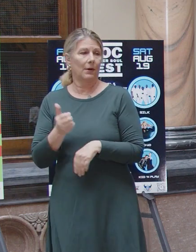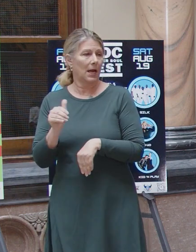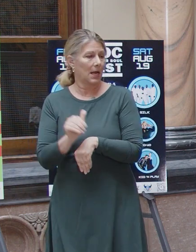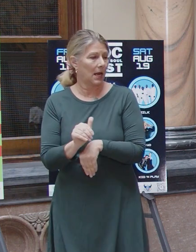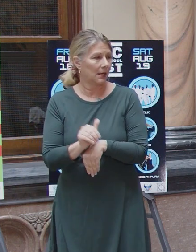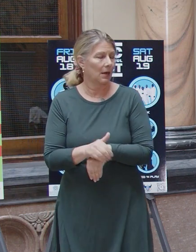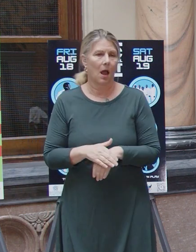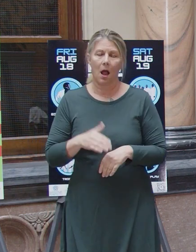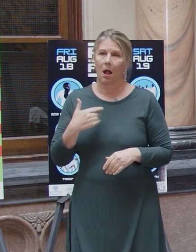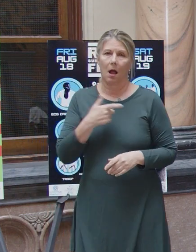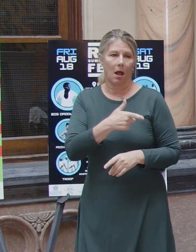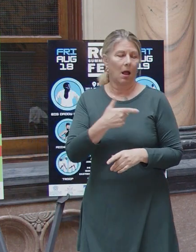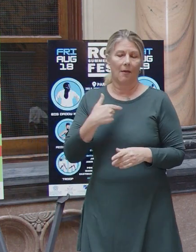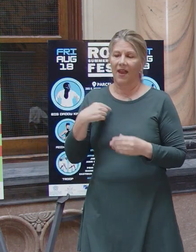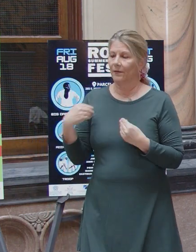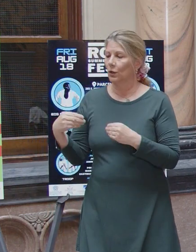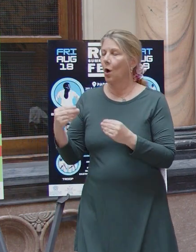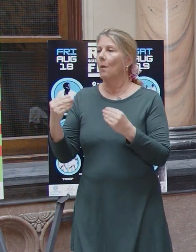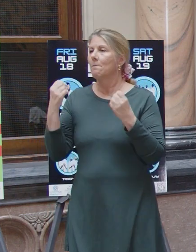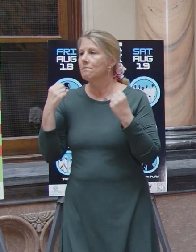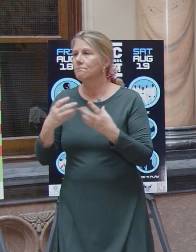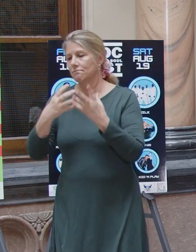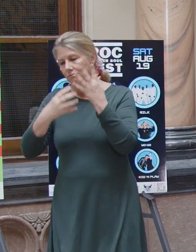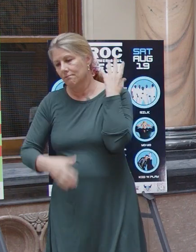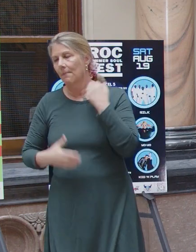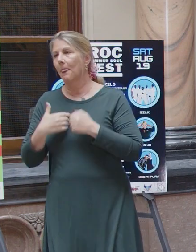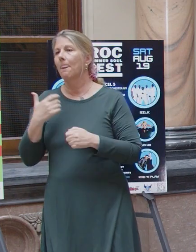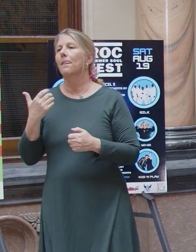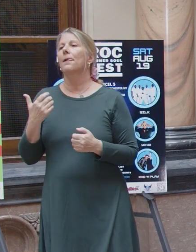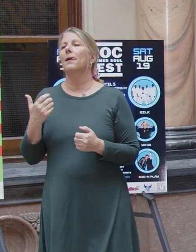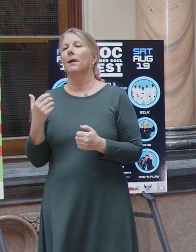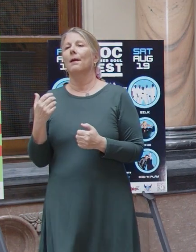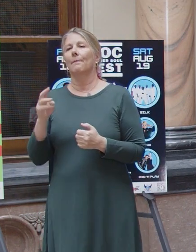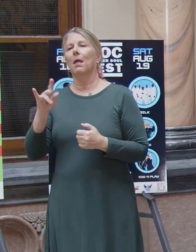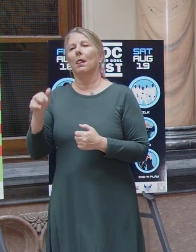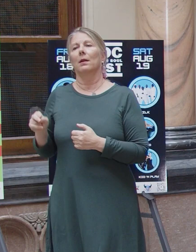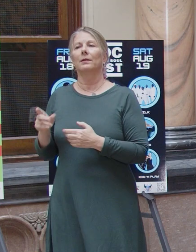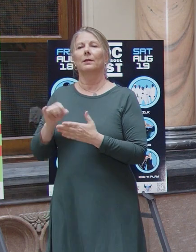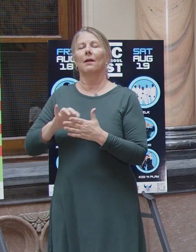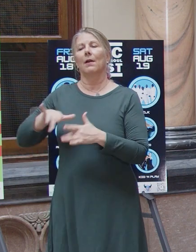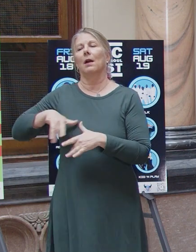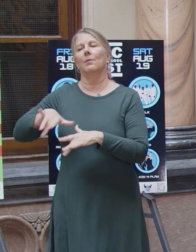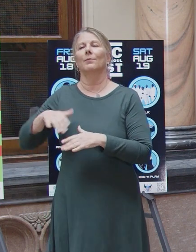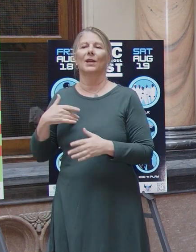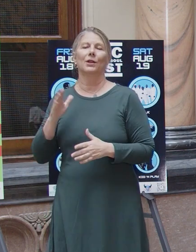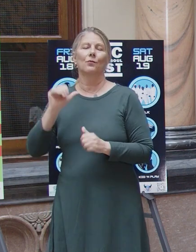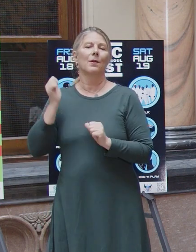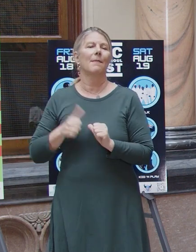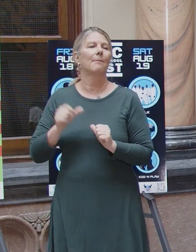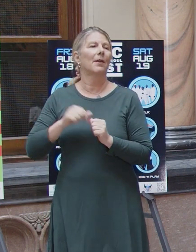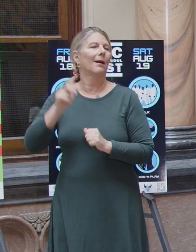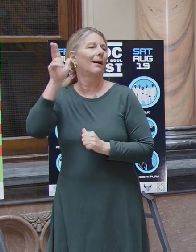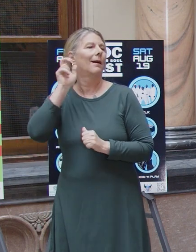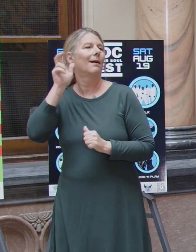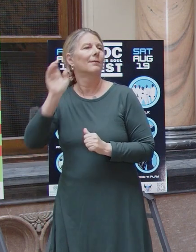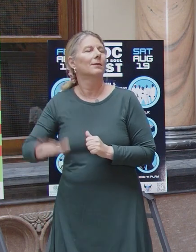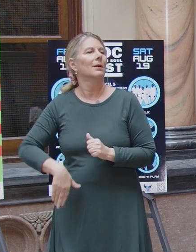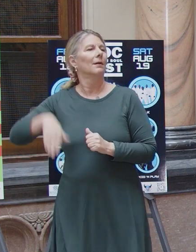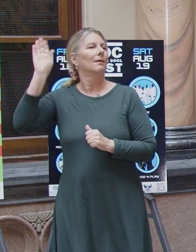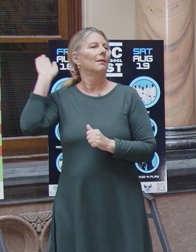has sold millions of albums. You know, their songs were the soundtrack of many of our lives, right? Big Daddy